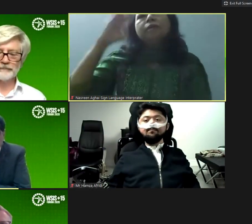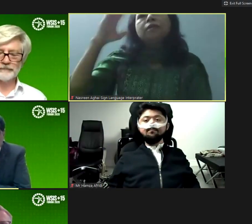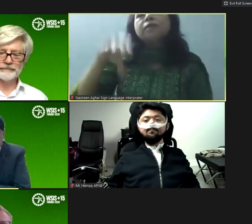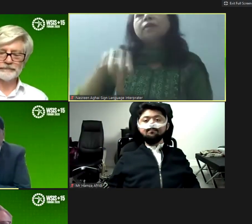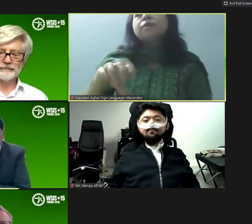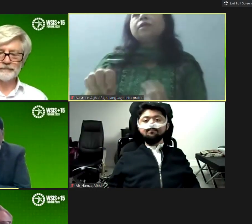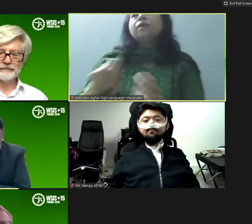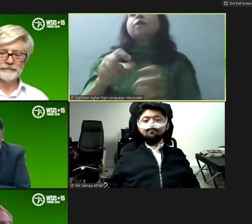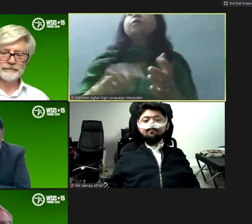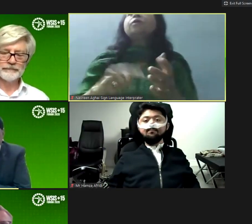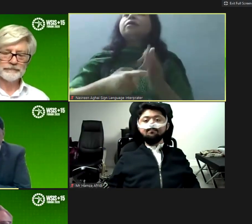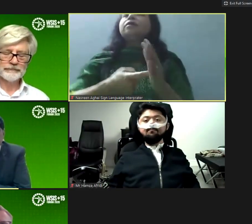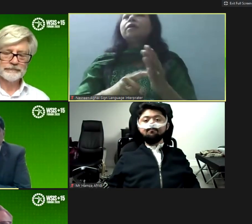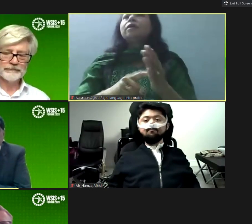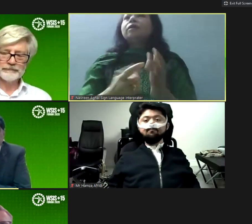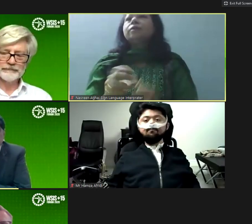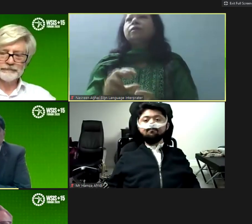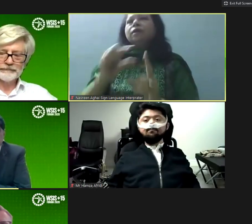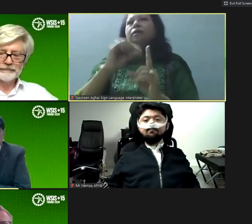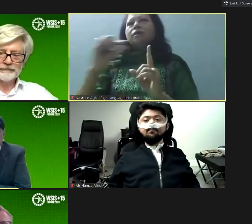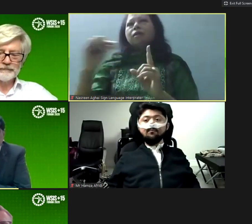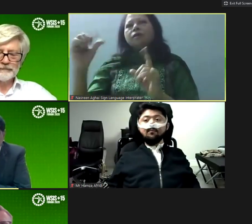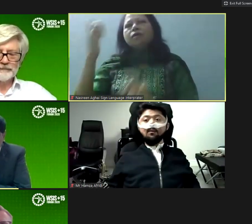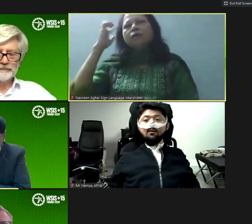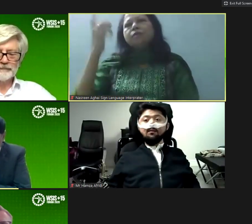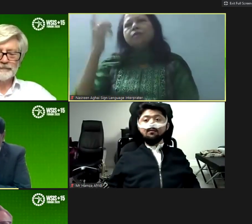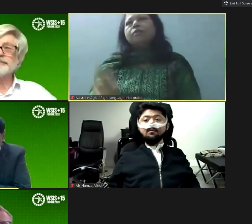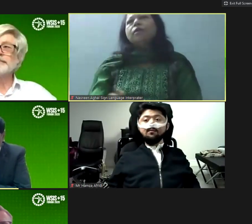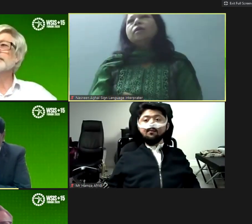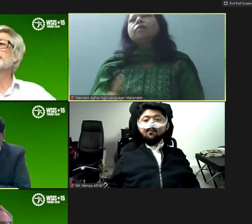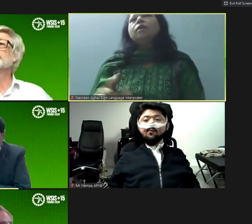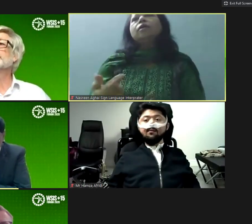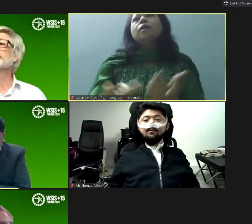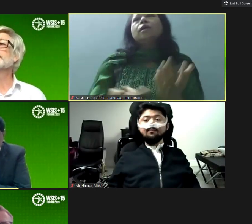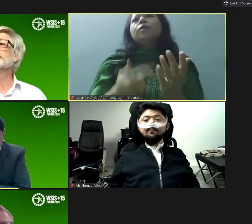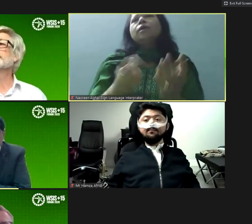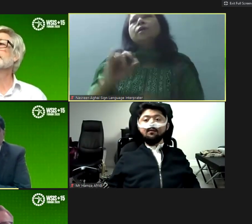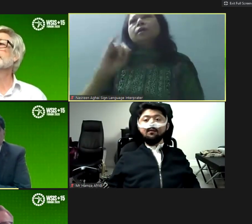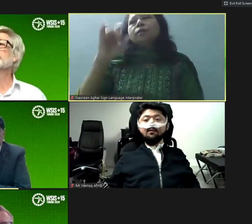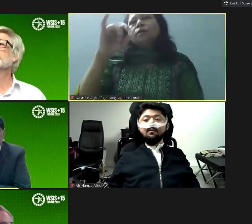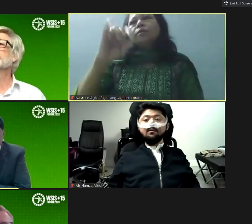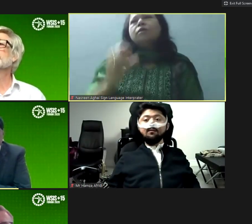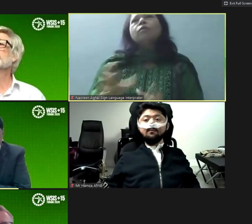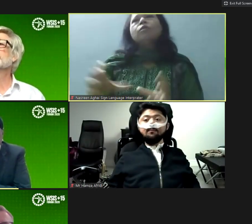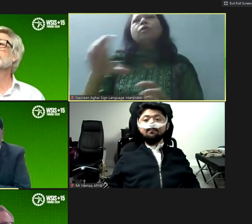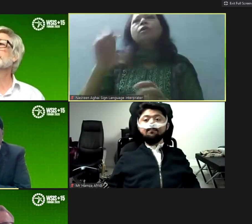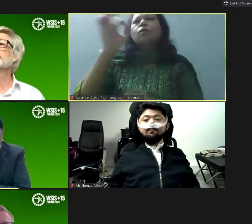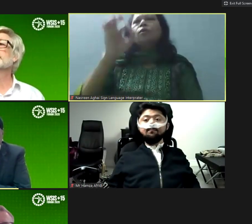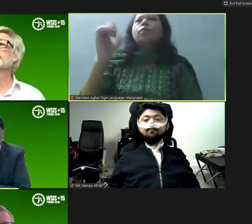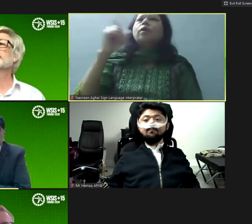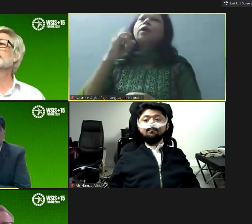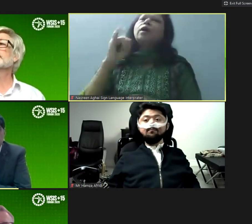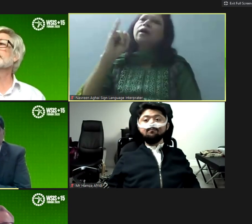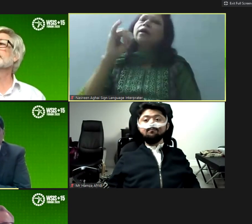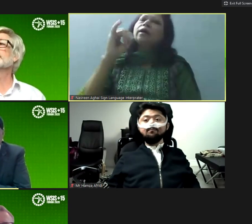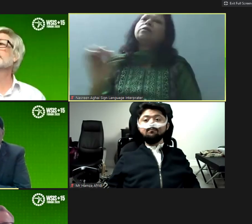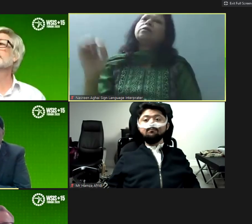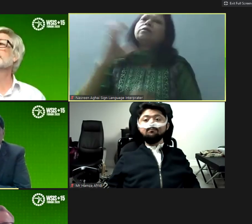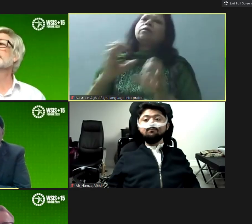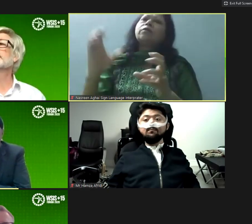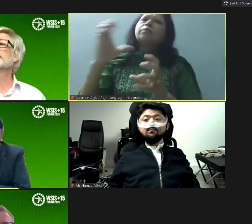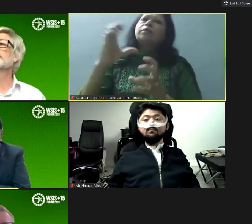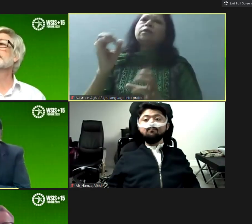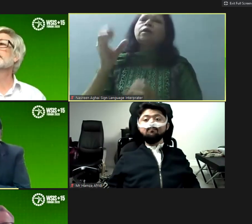Information Technology. Ladies and gentlemen, this entity is part of the OIC system. It was established by a resolution of